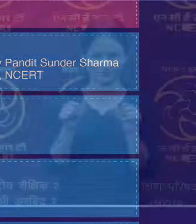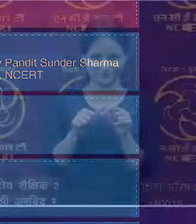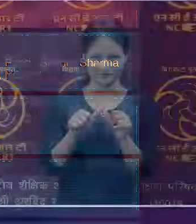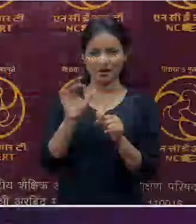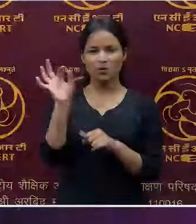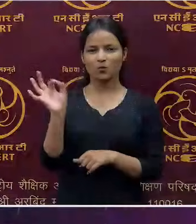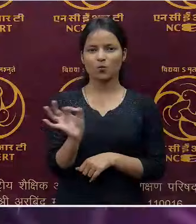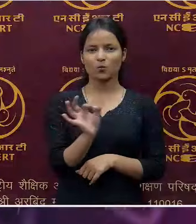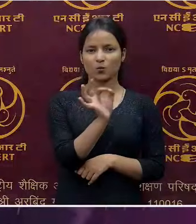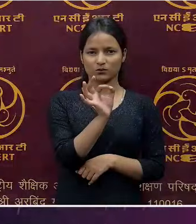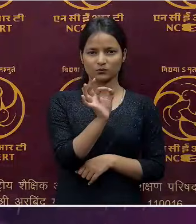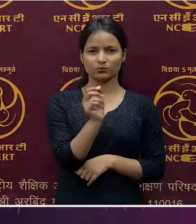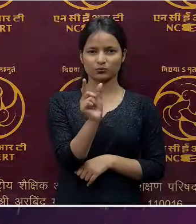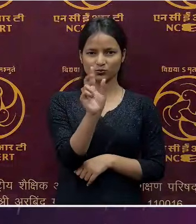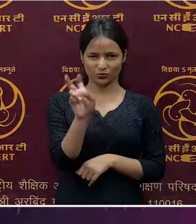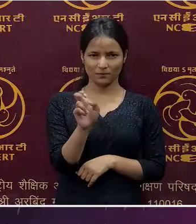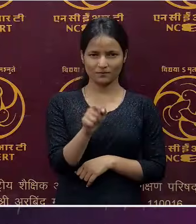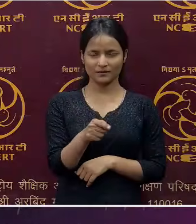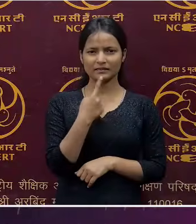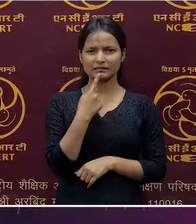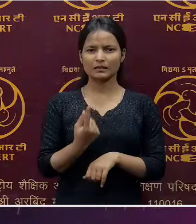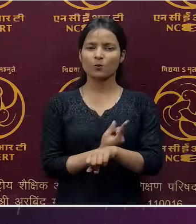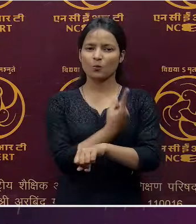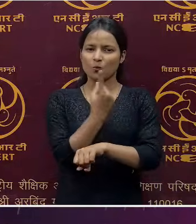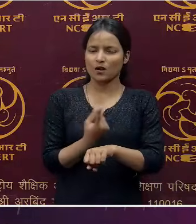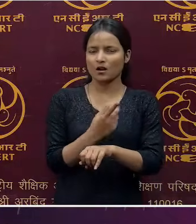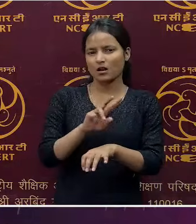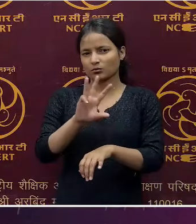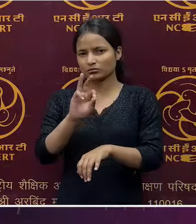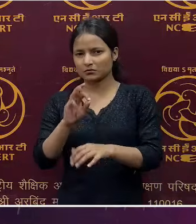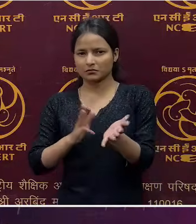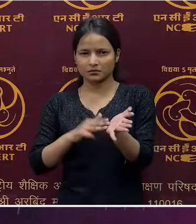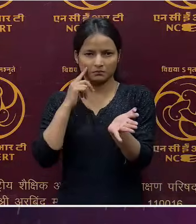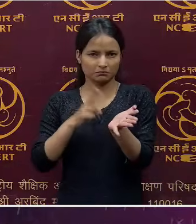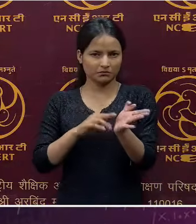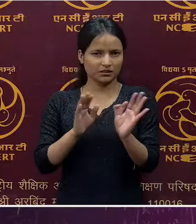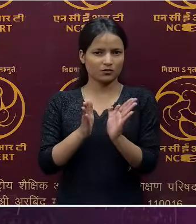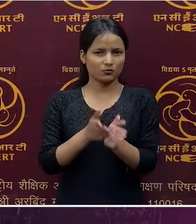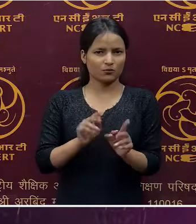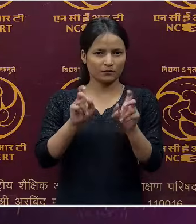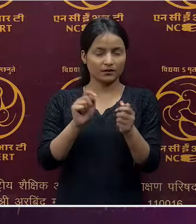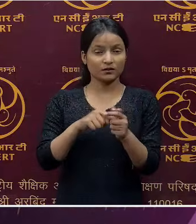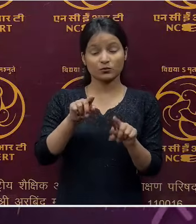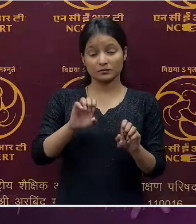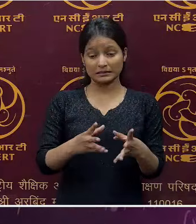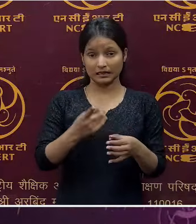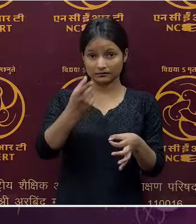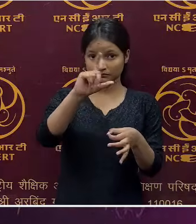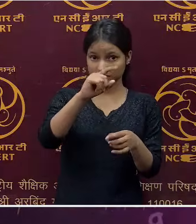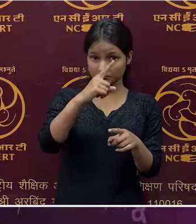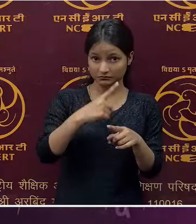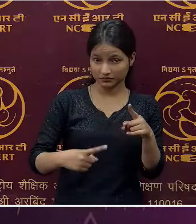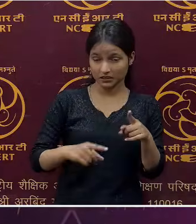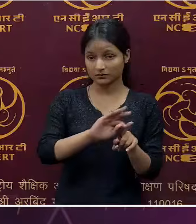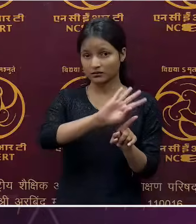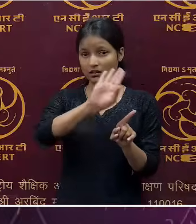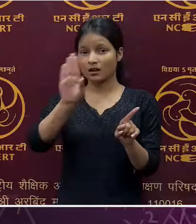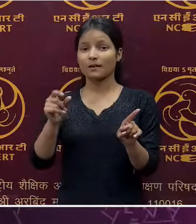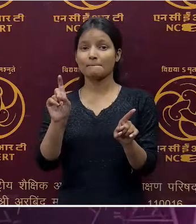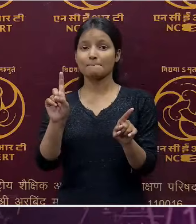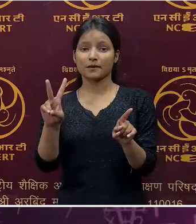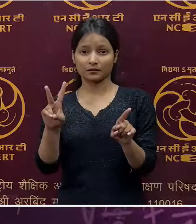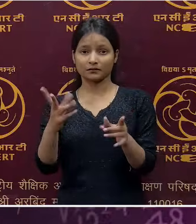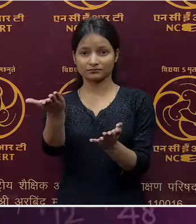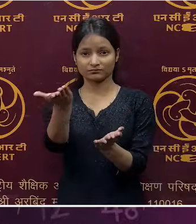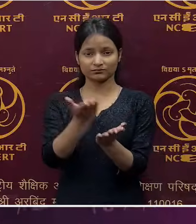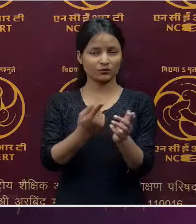our 1 hour 30-minute session. So you have to be with us by 10:30 till 12 p.m. All you need to take care